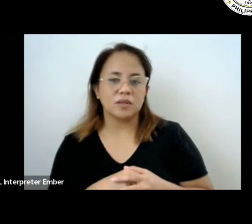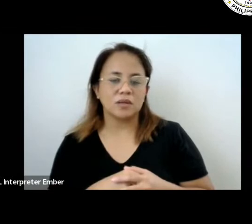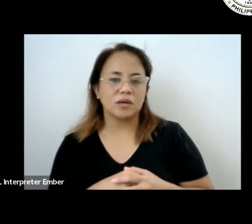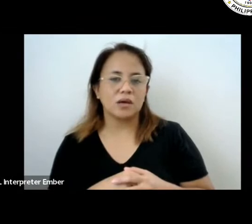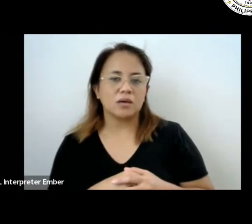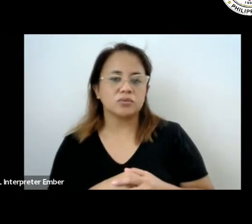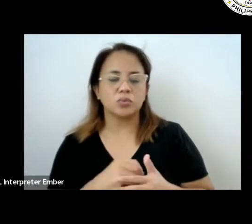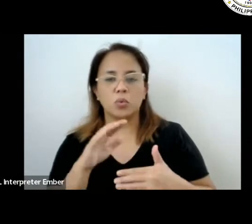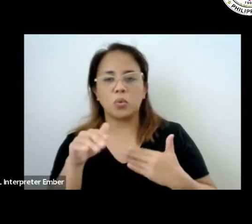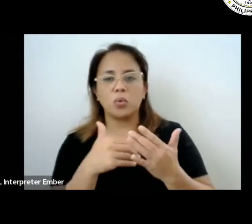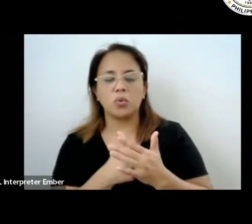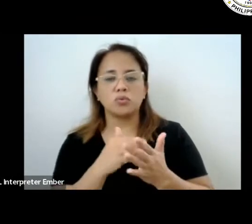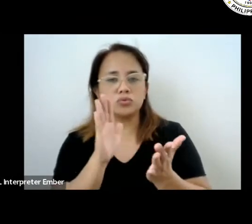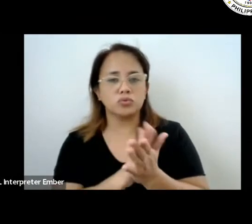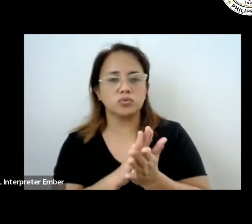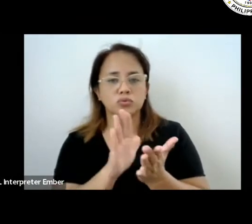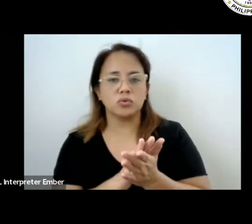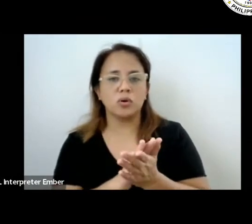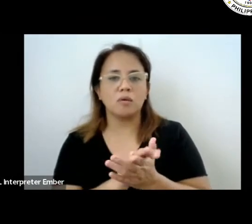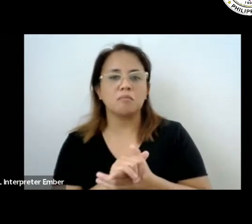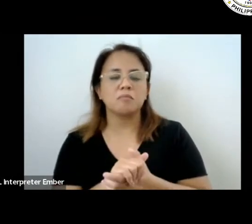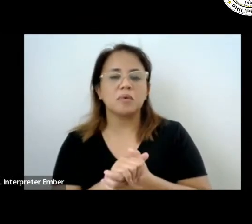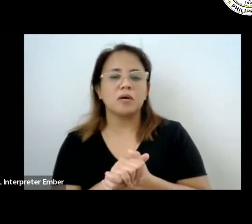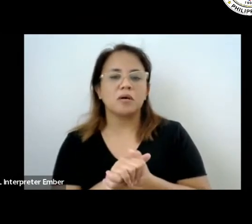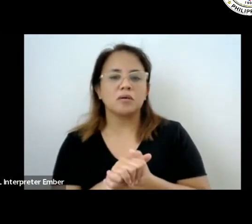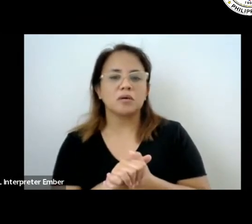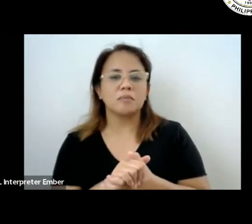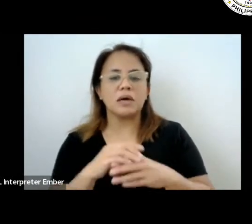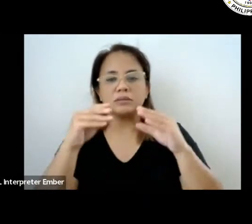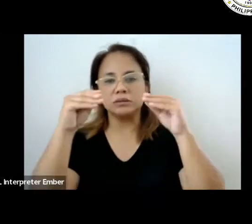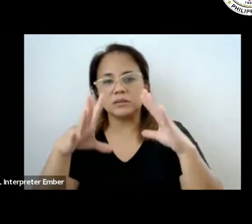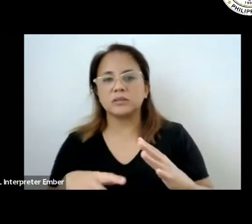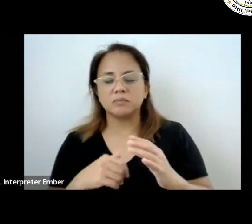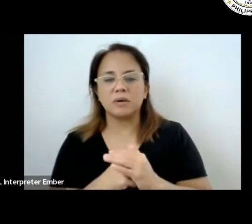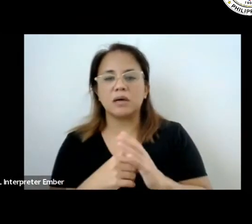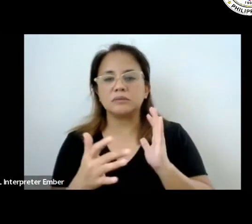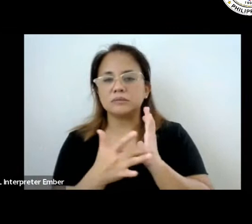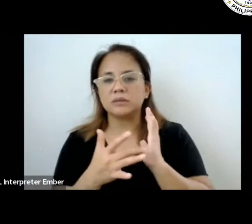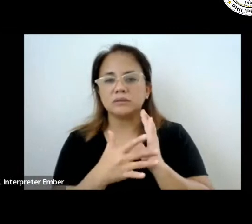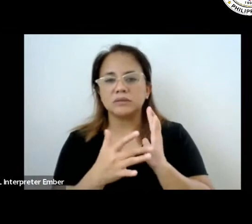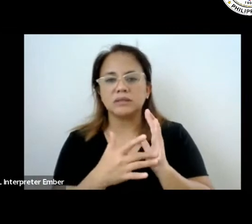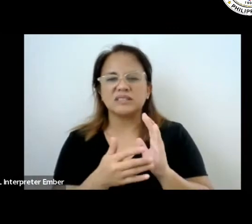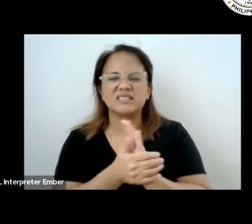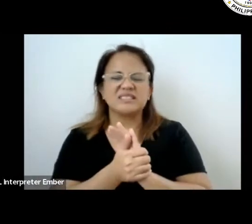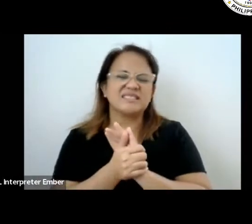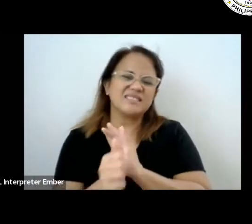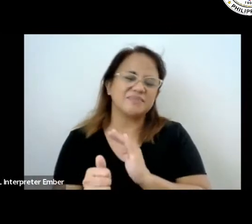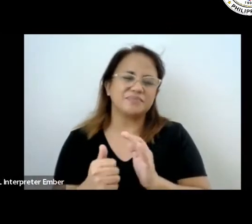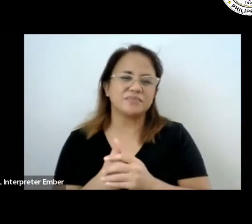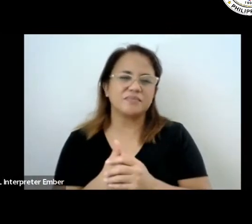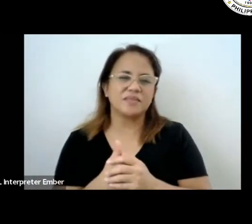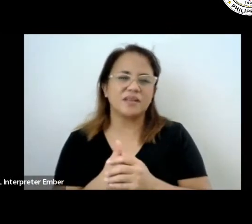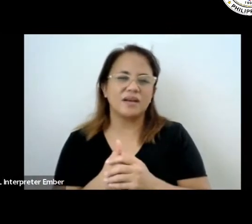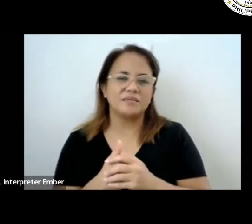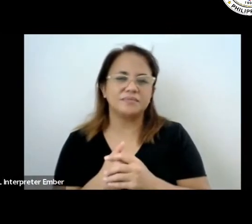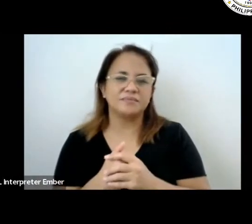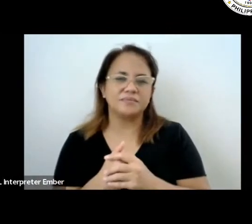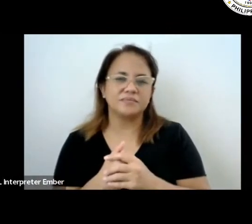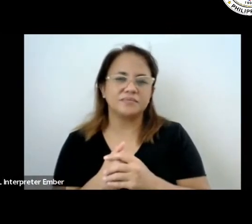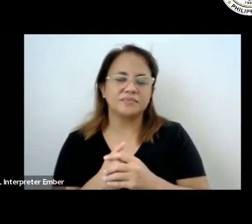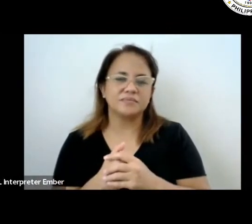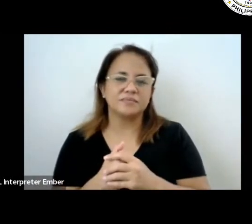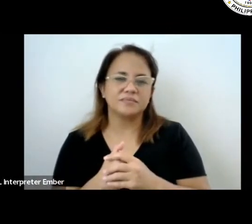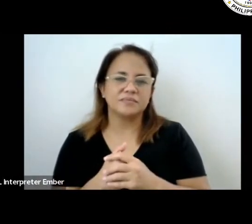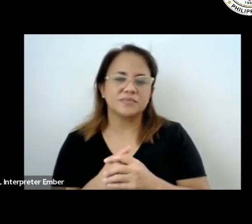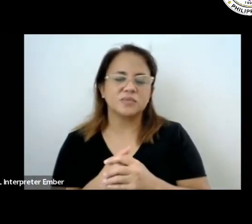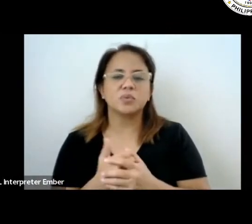ng mga schools natin dapat, at saka yung mga teachers, mga technical savvy sila, internet savvy also,